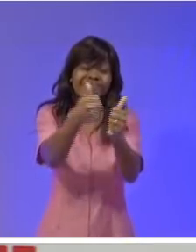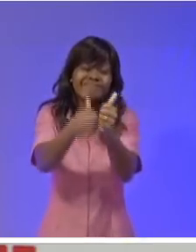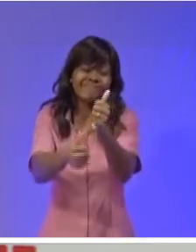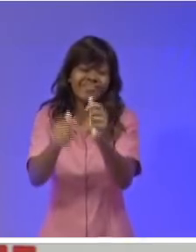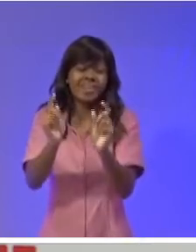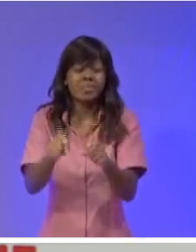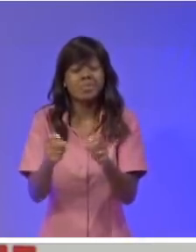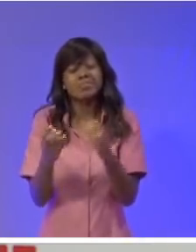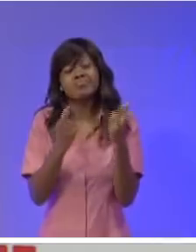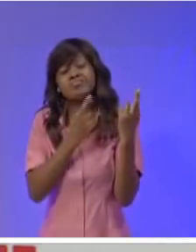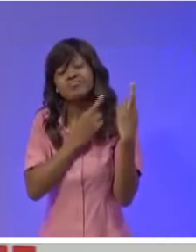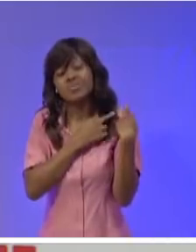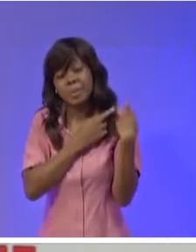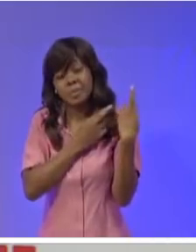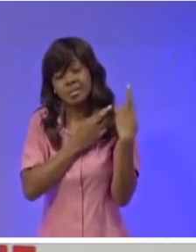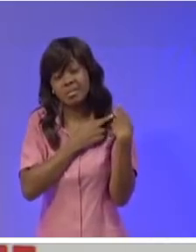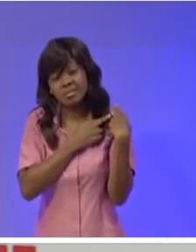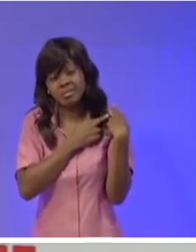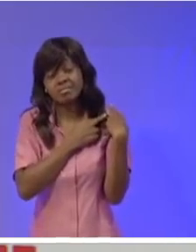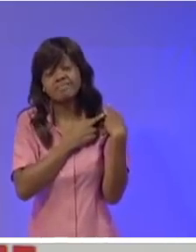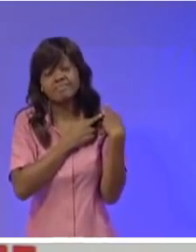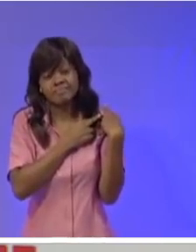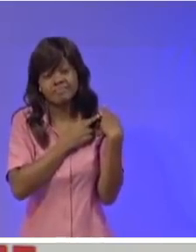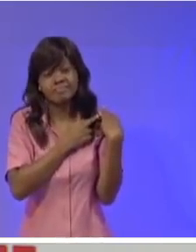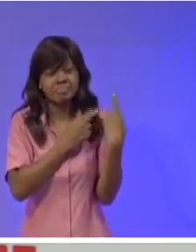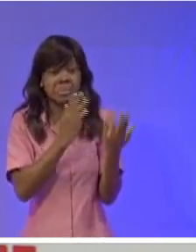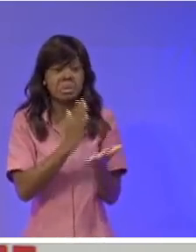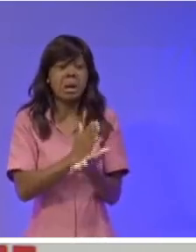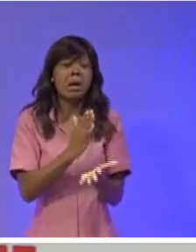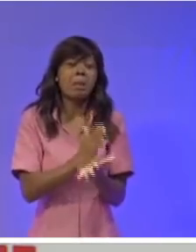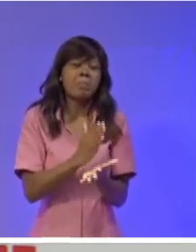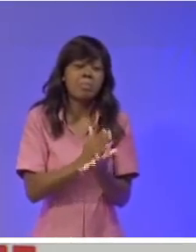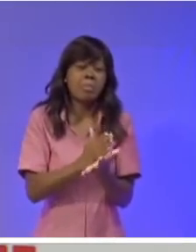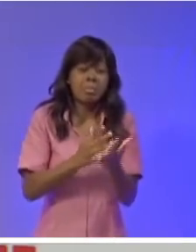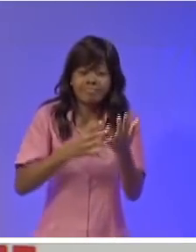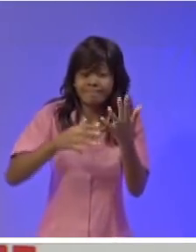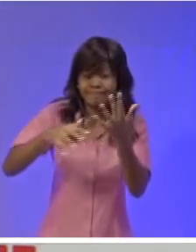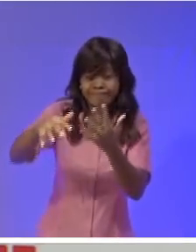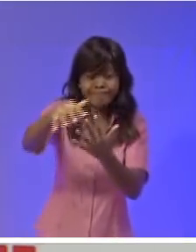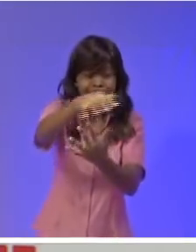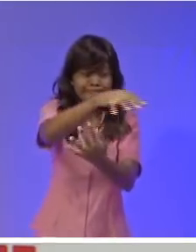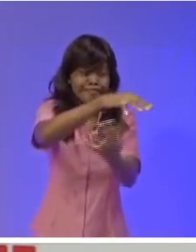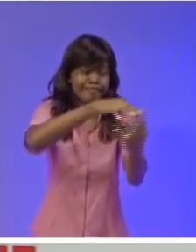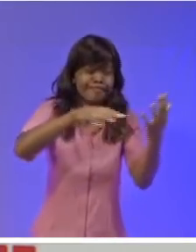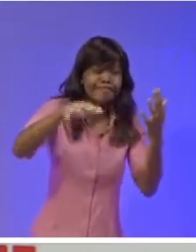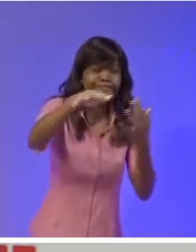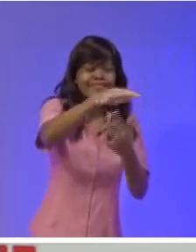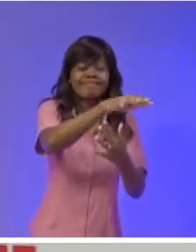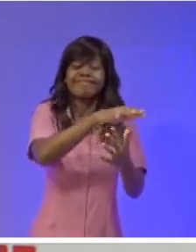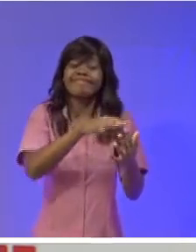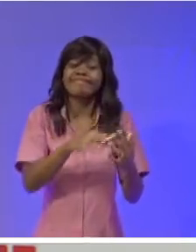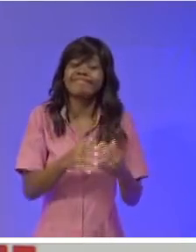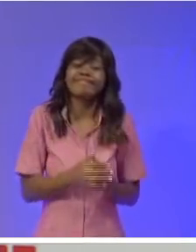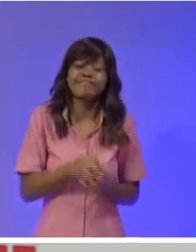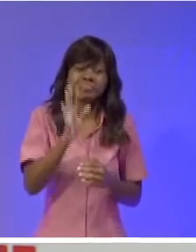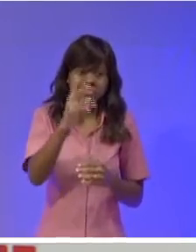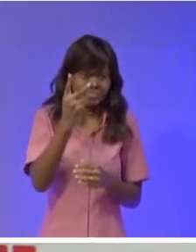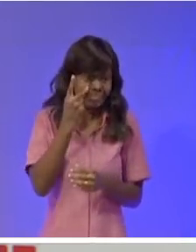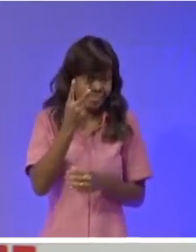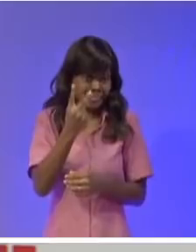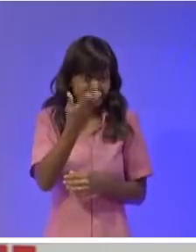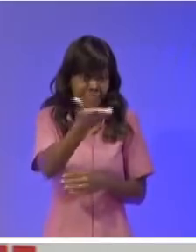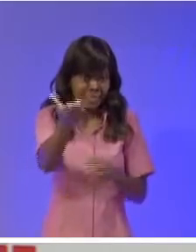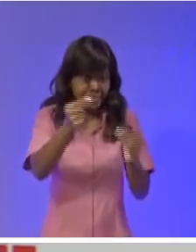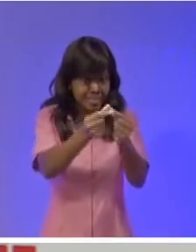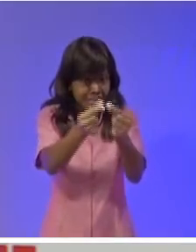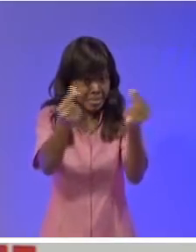stop unnecessary gatherings. The front page picture in The Guardian on Boxing Day